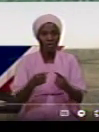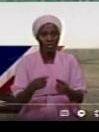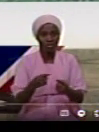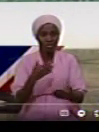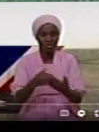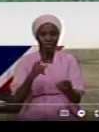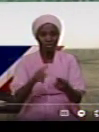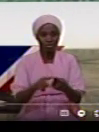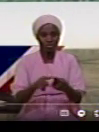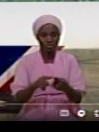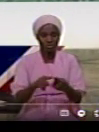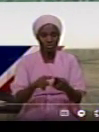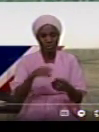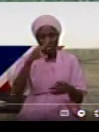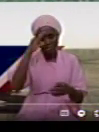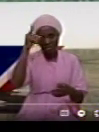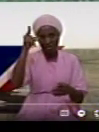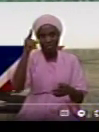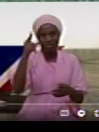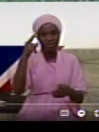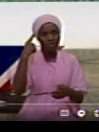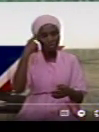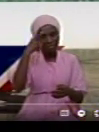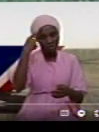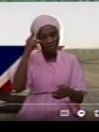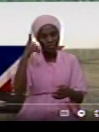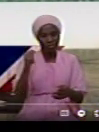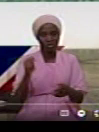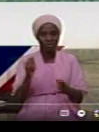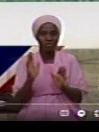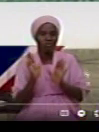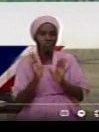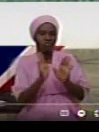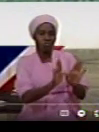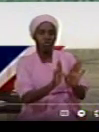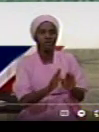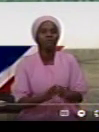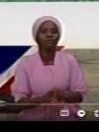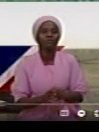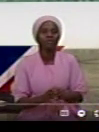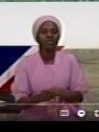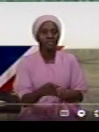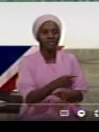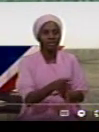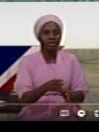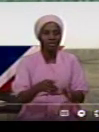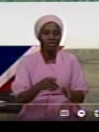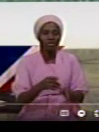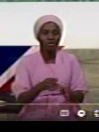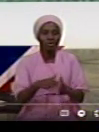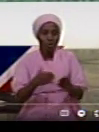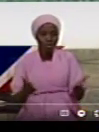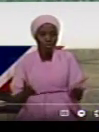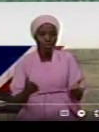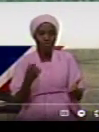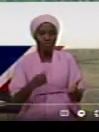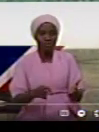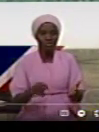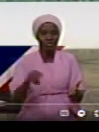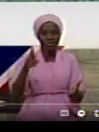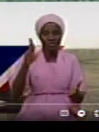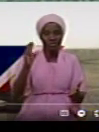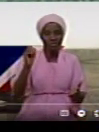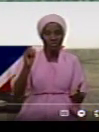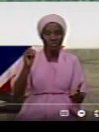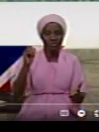uncovered the roof where he was. Nobody told them to do that, but they had